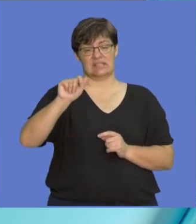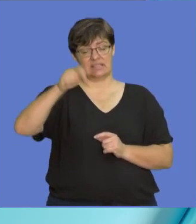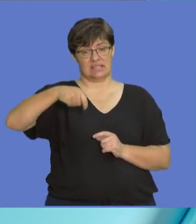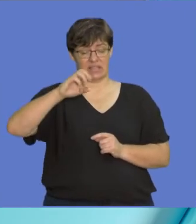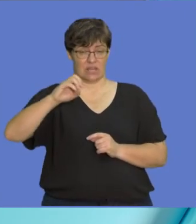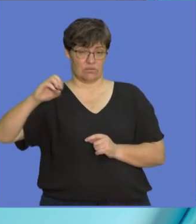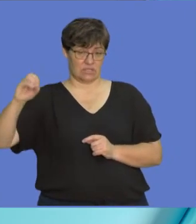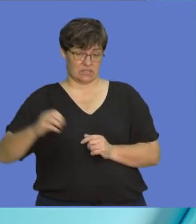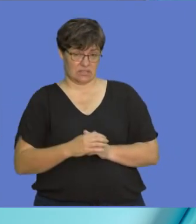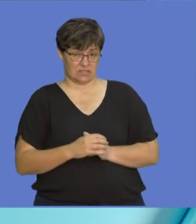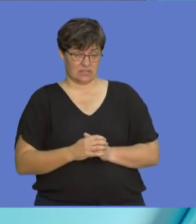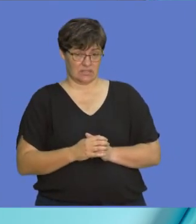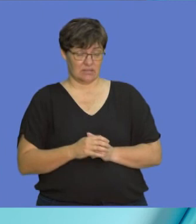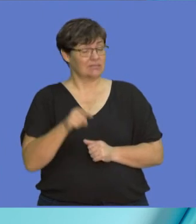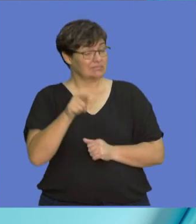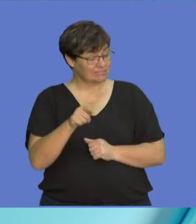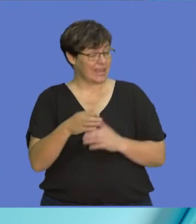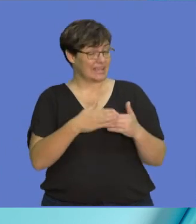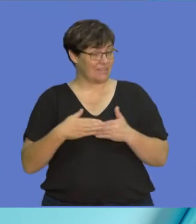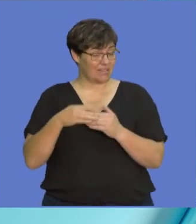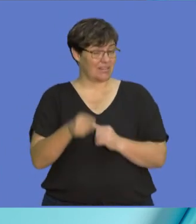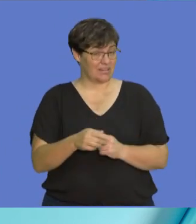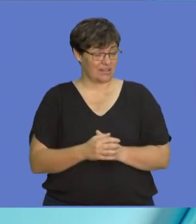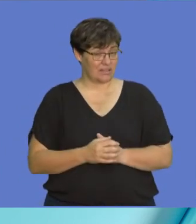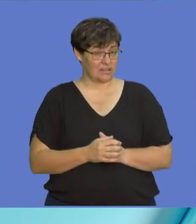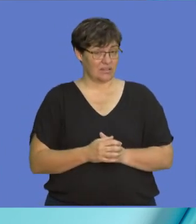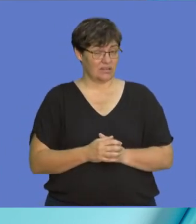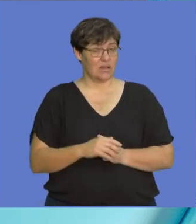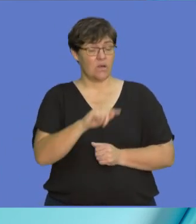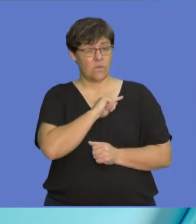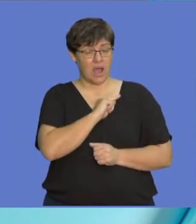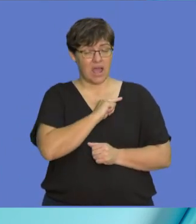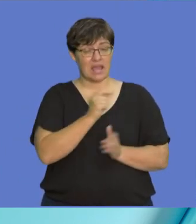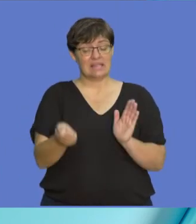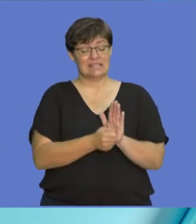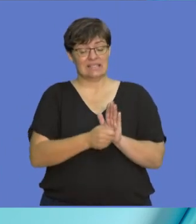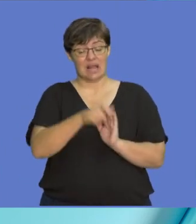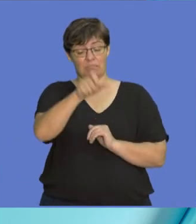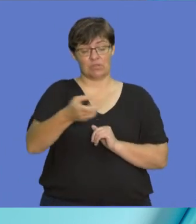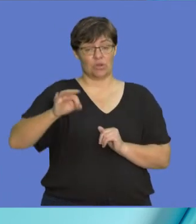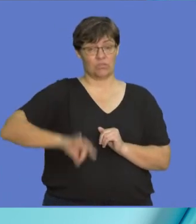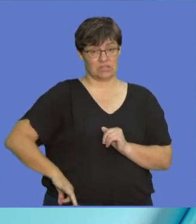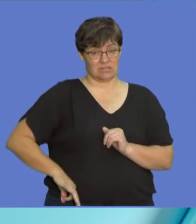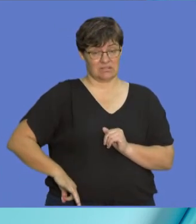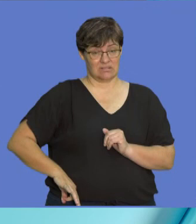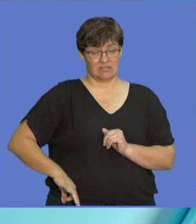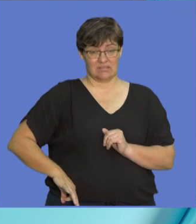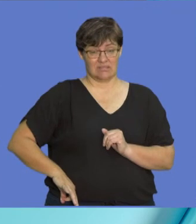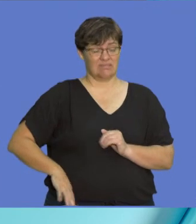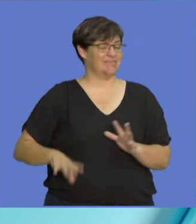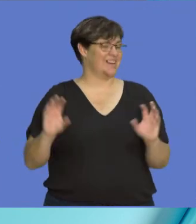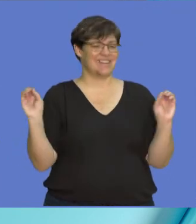Rand. Be extremely careful about this one here, because your salesperson's commission has